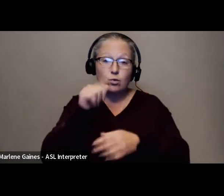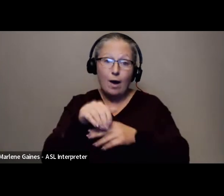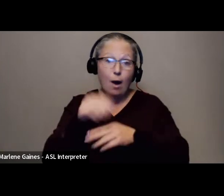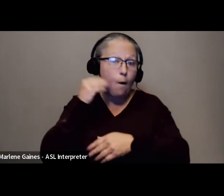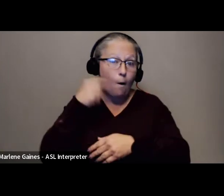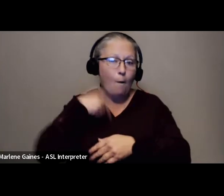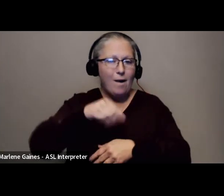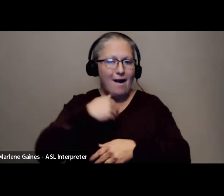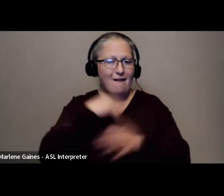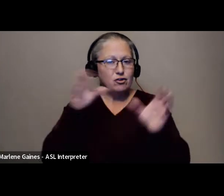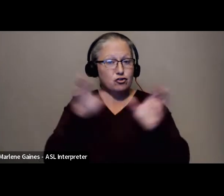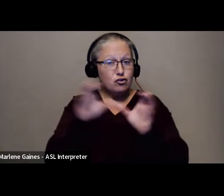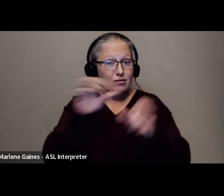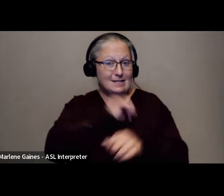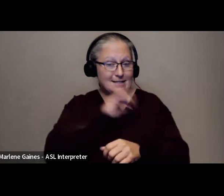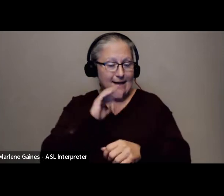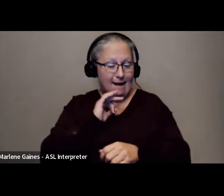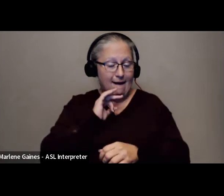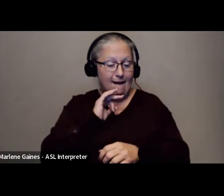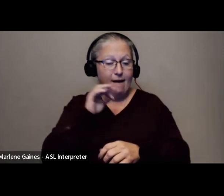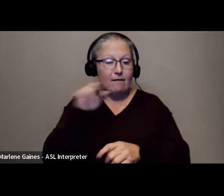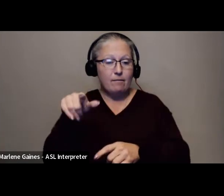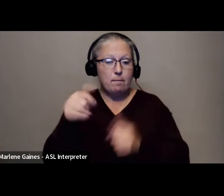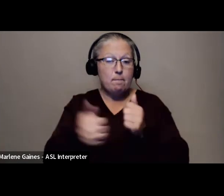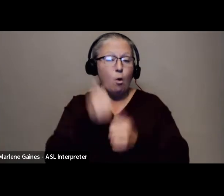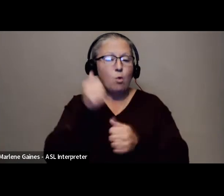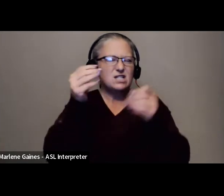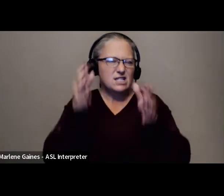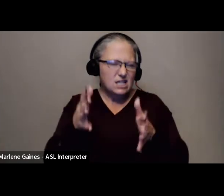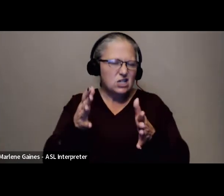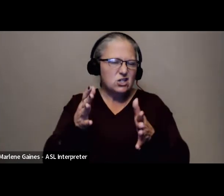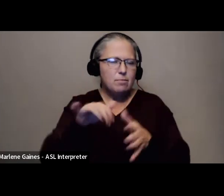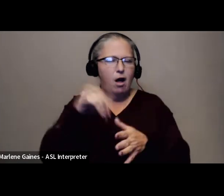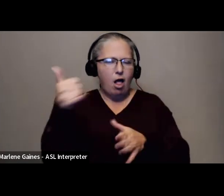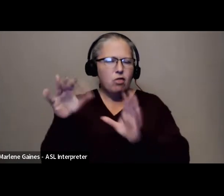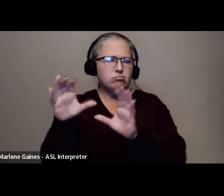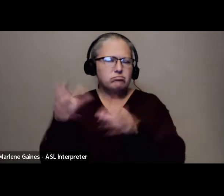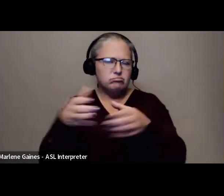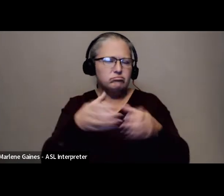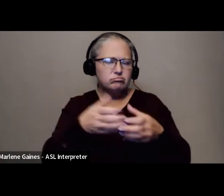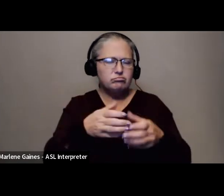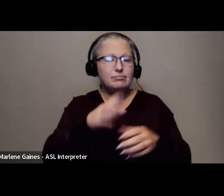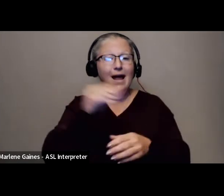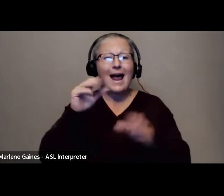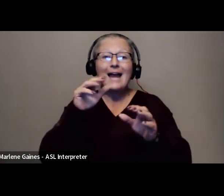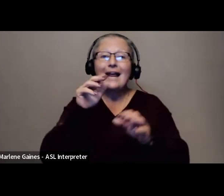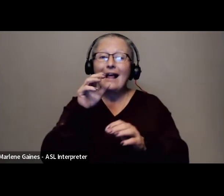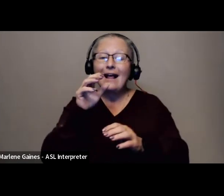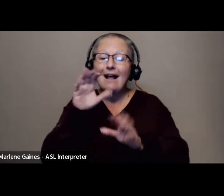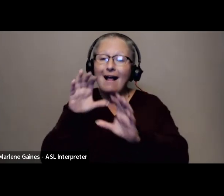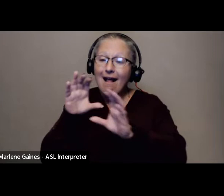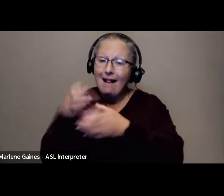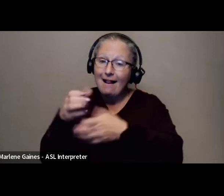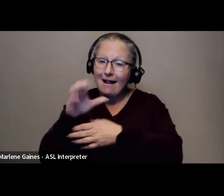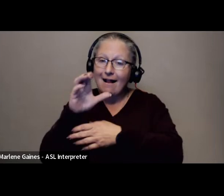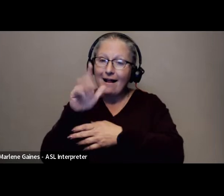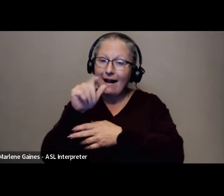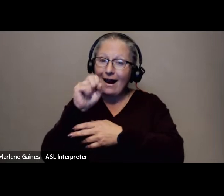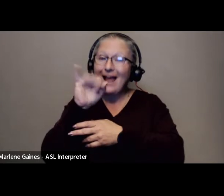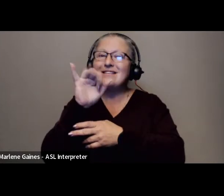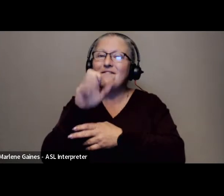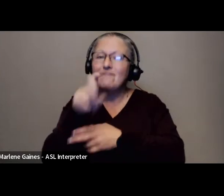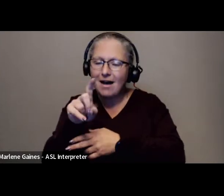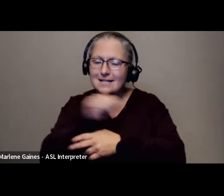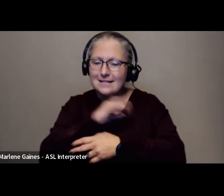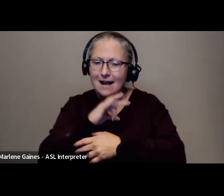have certificated staff. Those are our mostly our teachers, but other categories there. And we have our classified staff. Our classified staff are